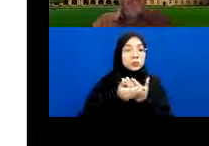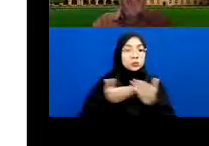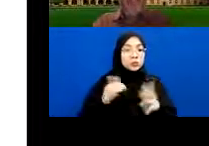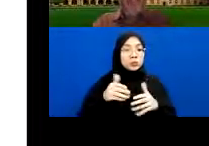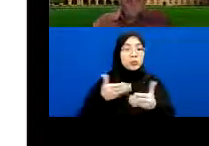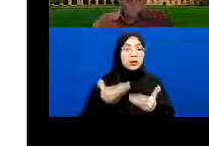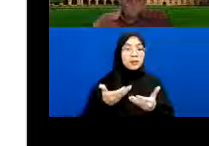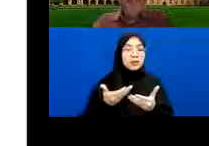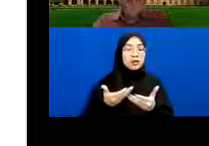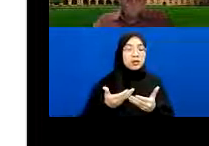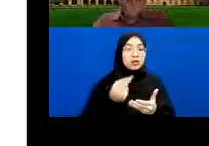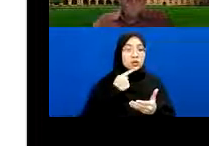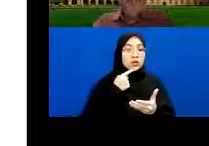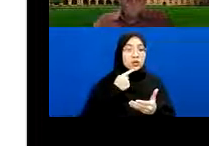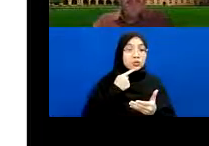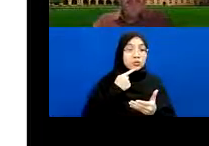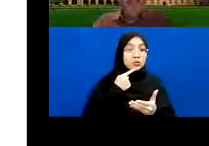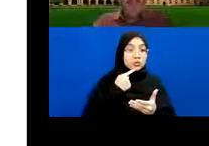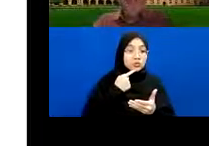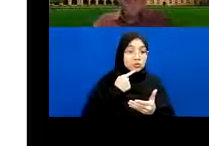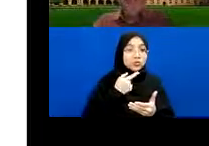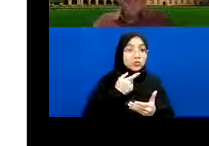process. Thank you, Hipu.